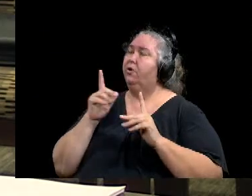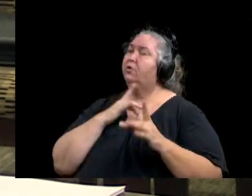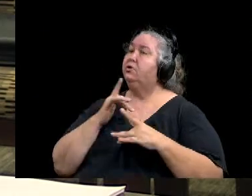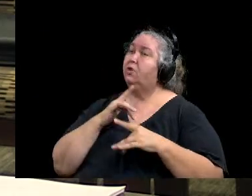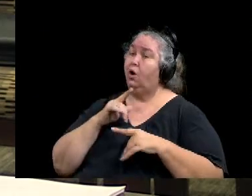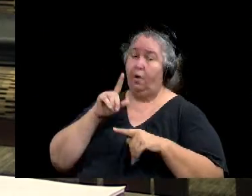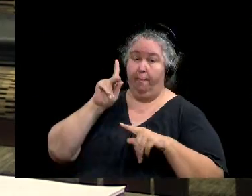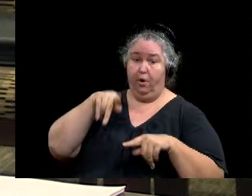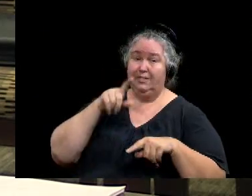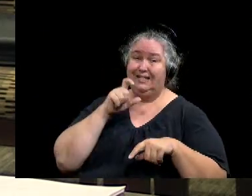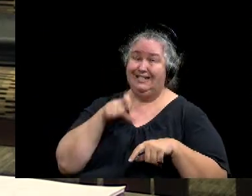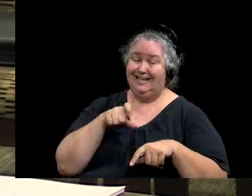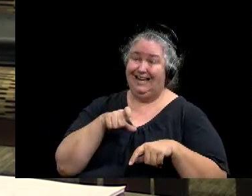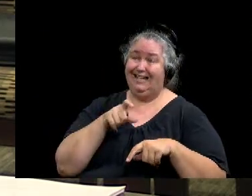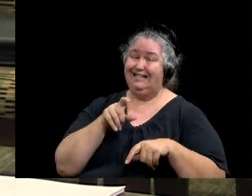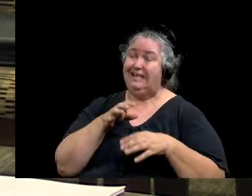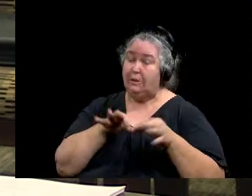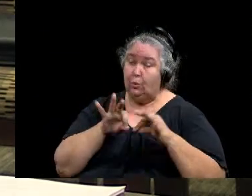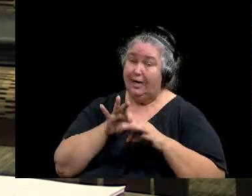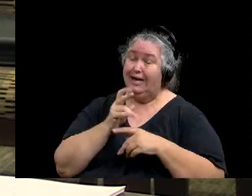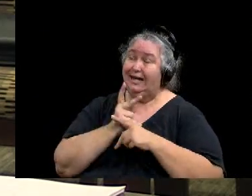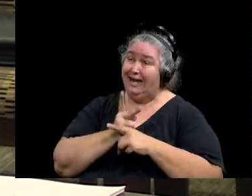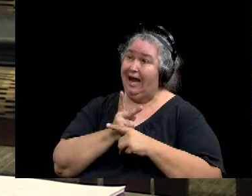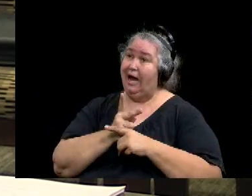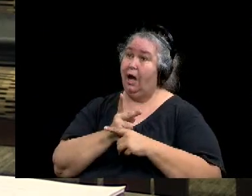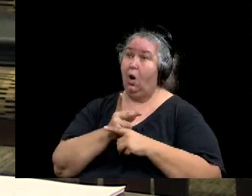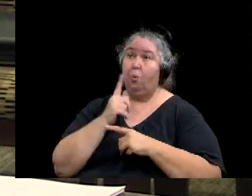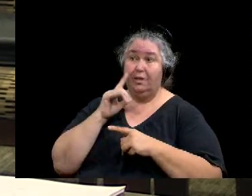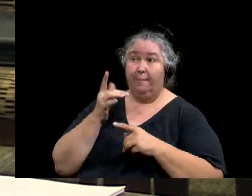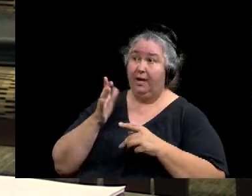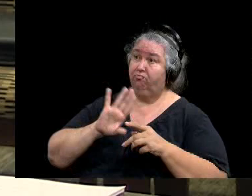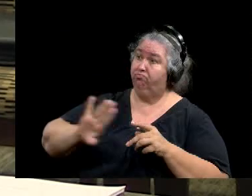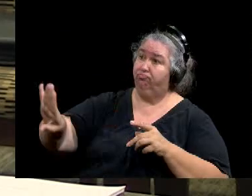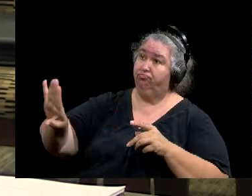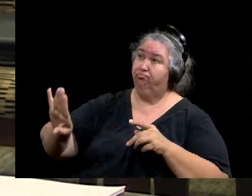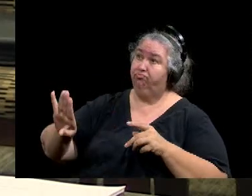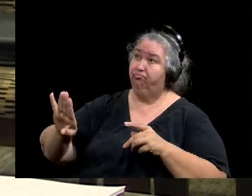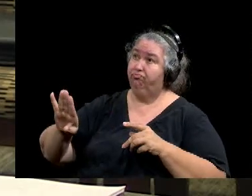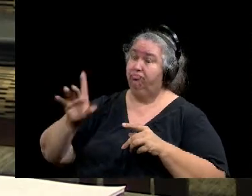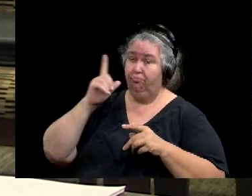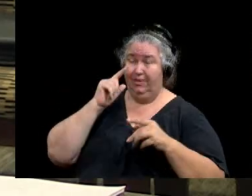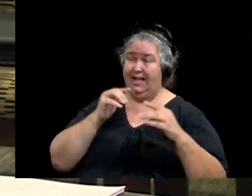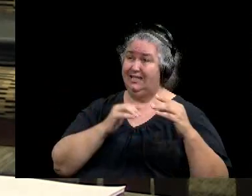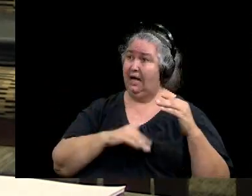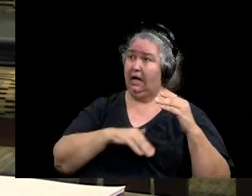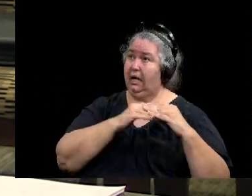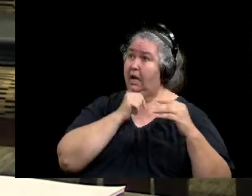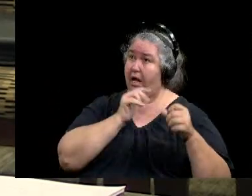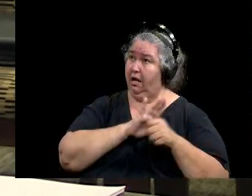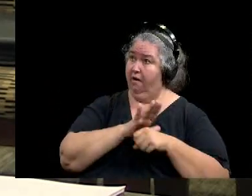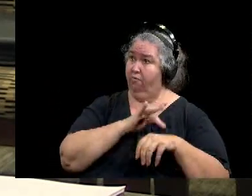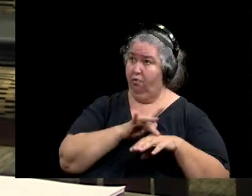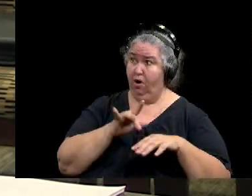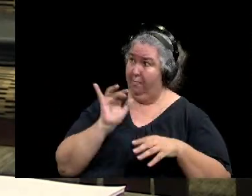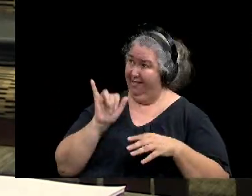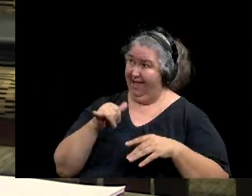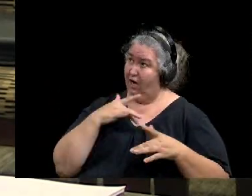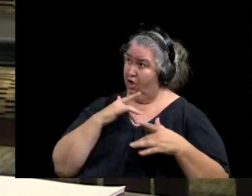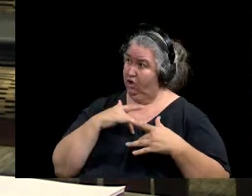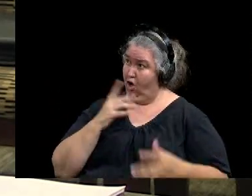or something else, that they'll ever be turned away from the hospital because of capacity, like you just talked about? Is that a concern?